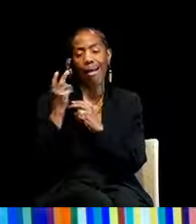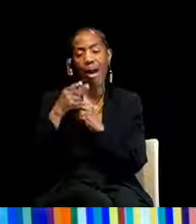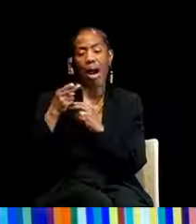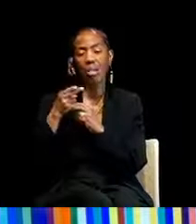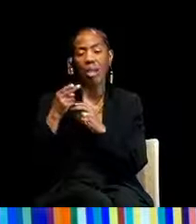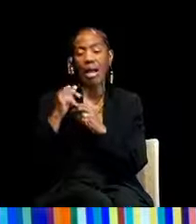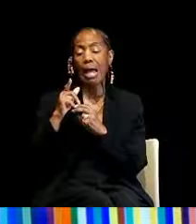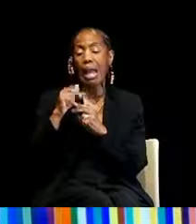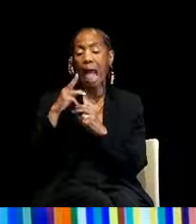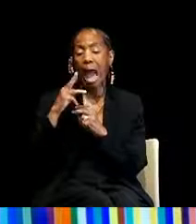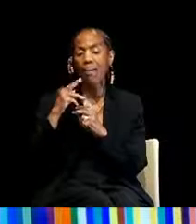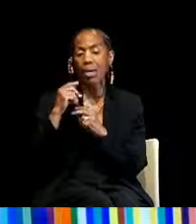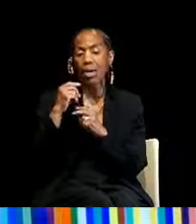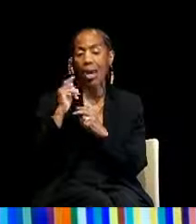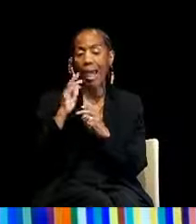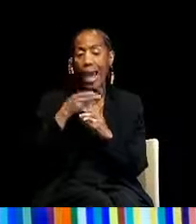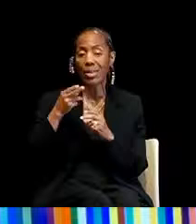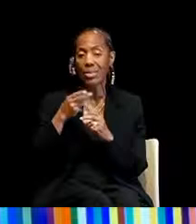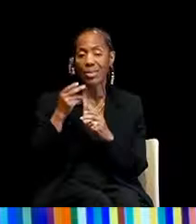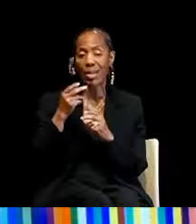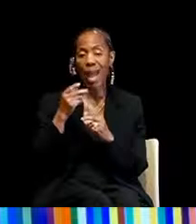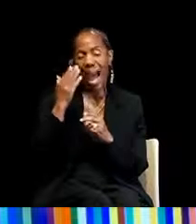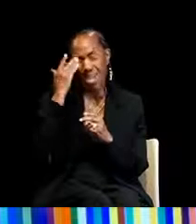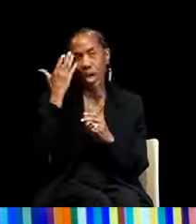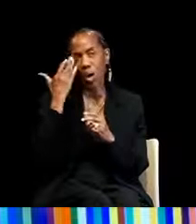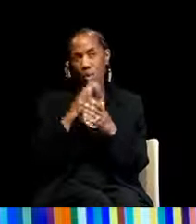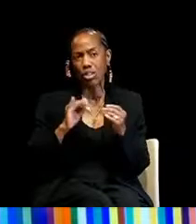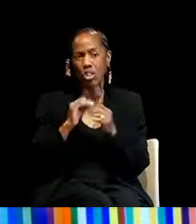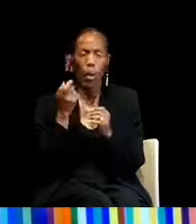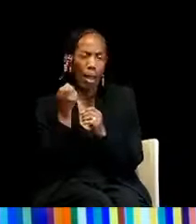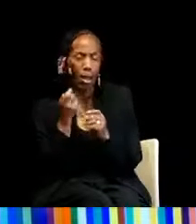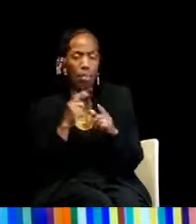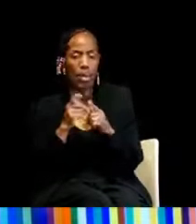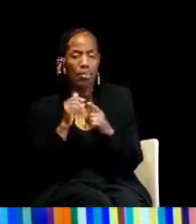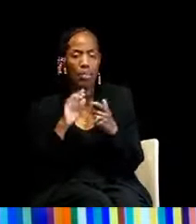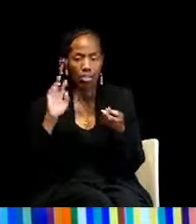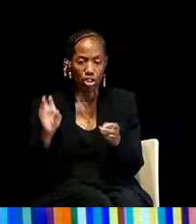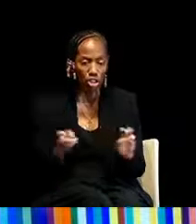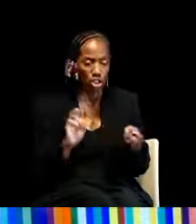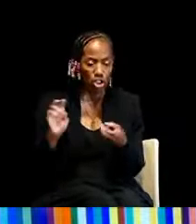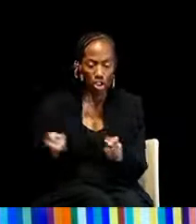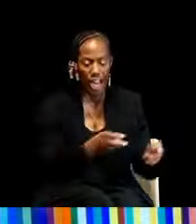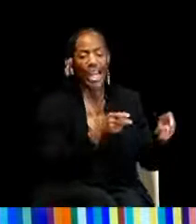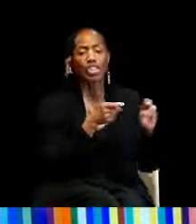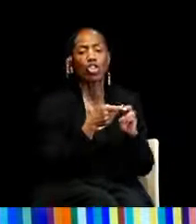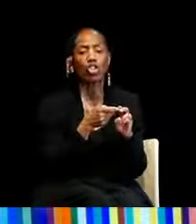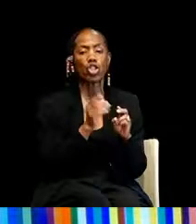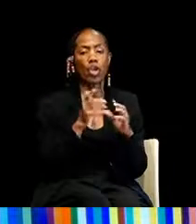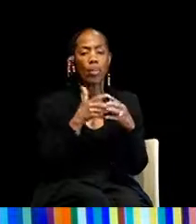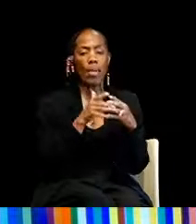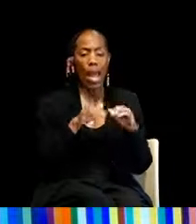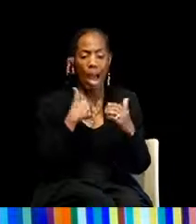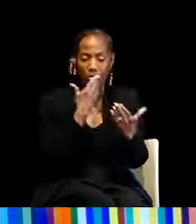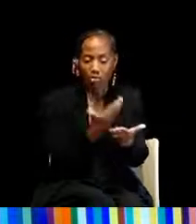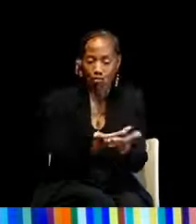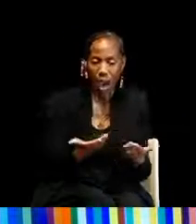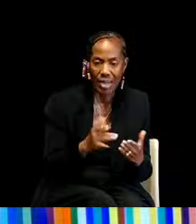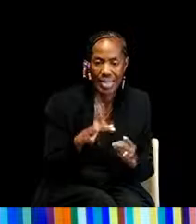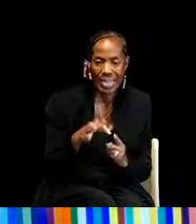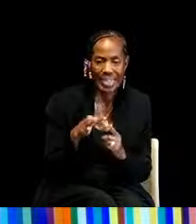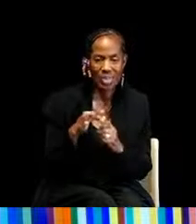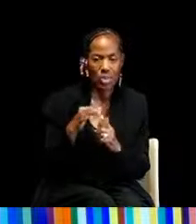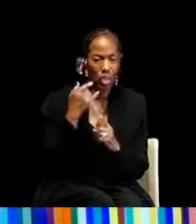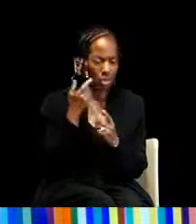bit about, and I know some of the story, but just the transition to America, like how you came here, particularly, I think,